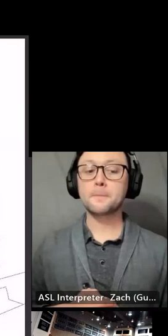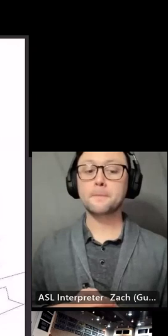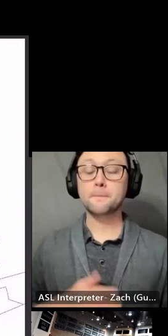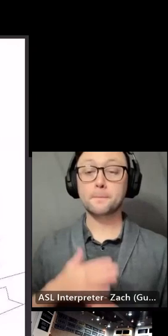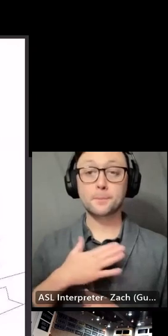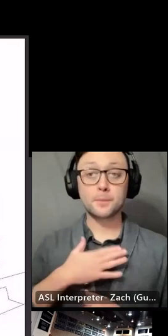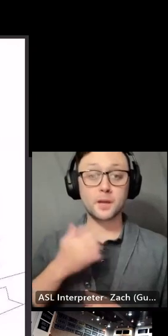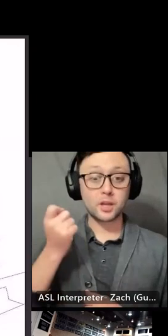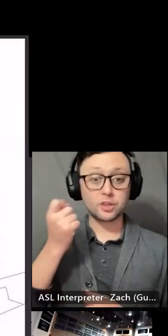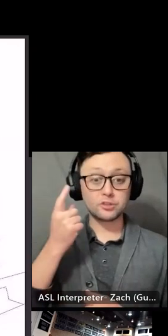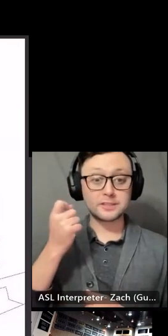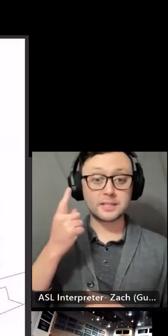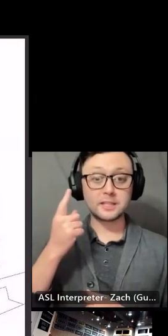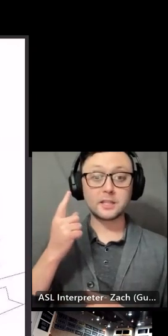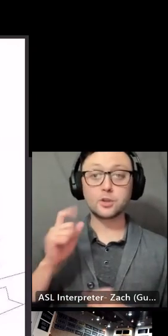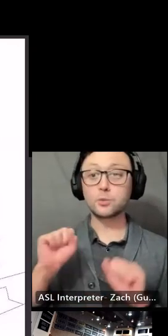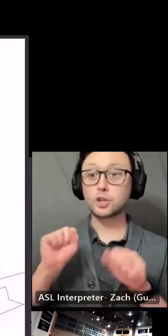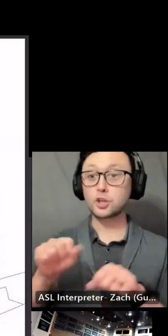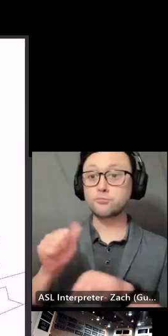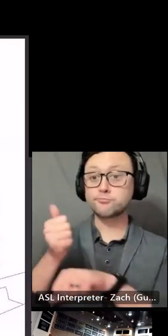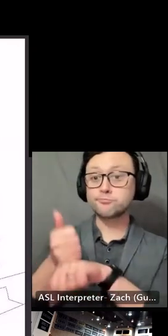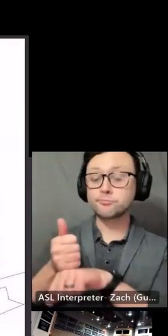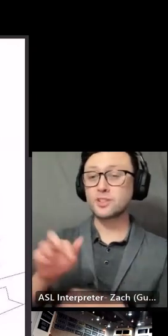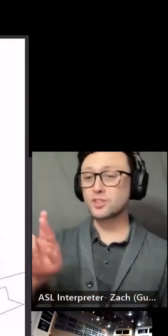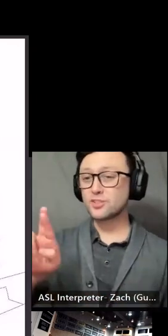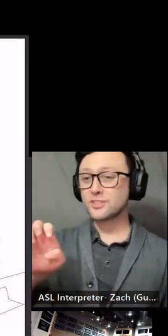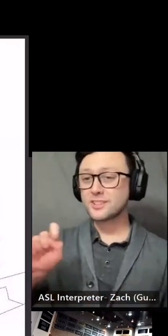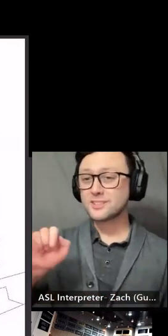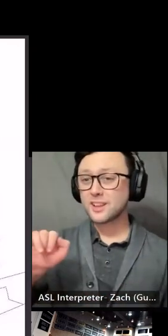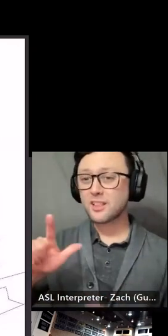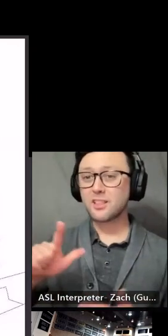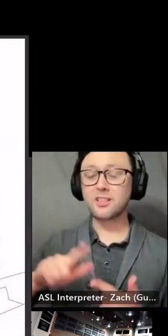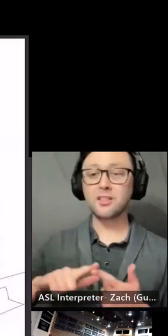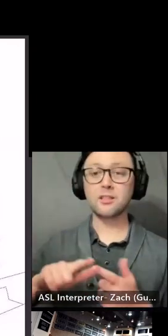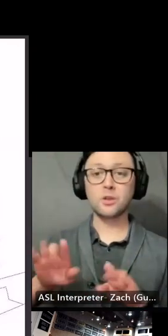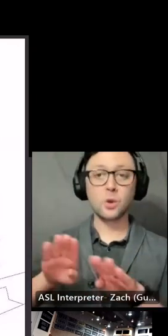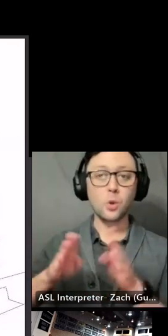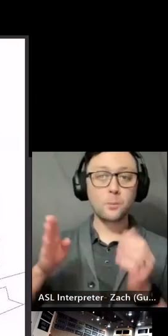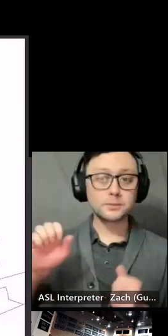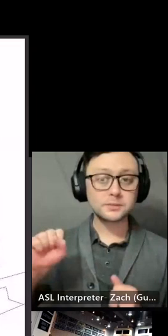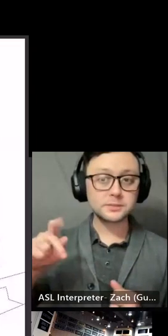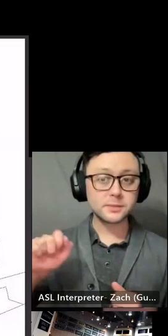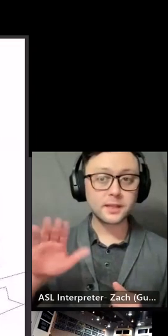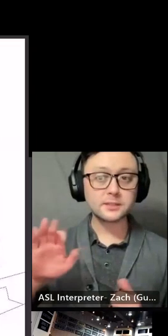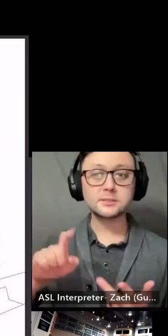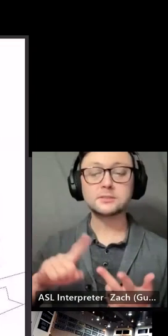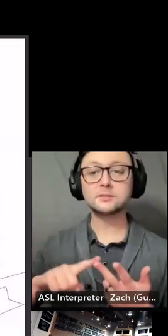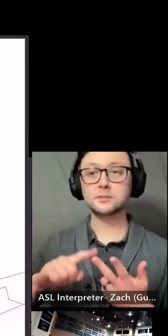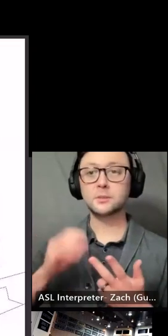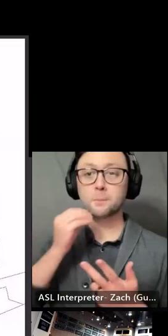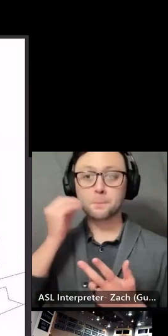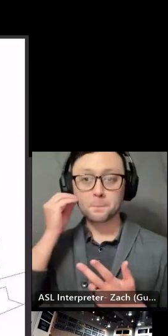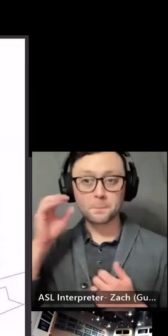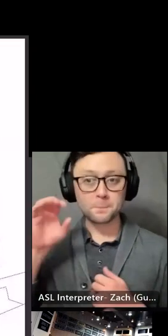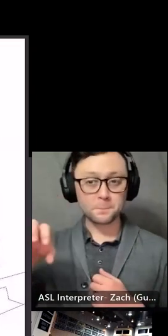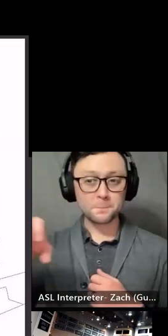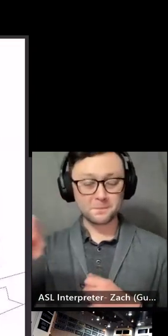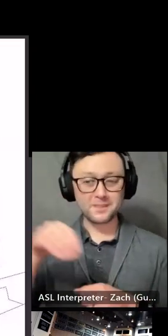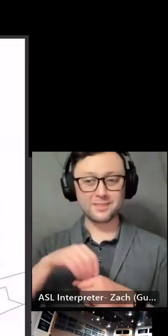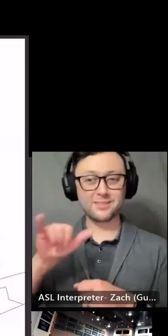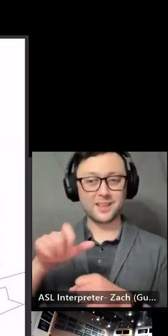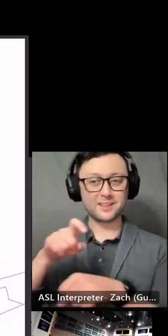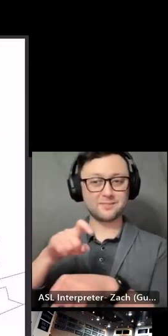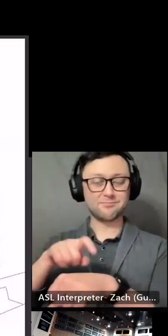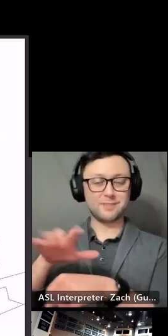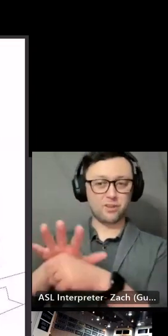would be retail and housing and open space as part of those 8 acres. I'm also in favor of